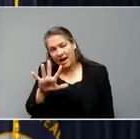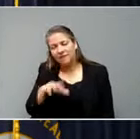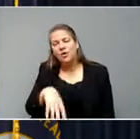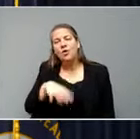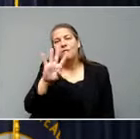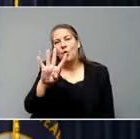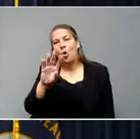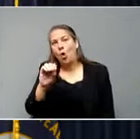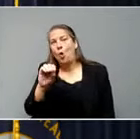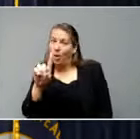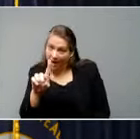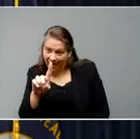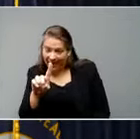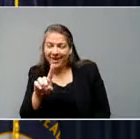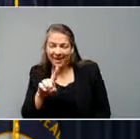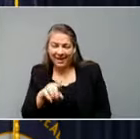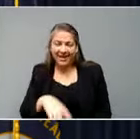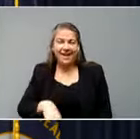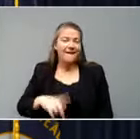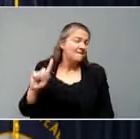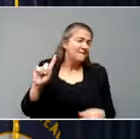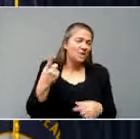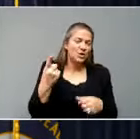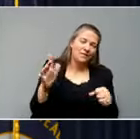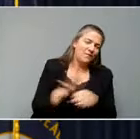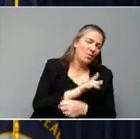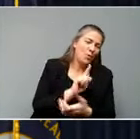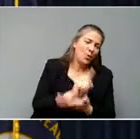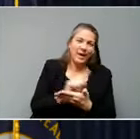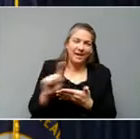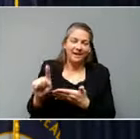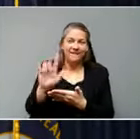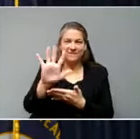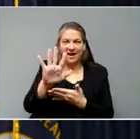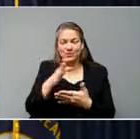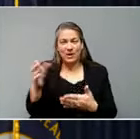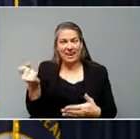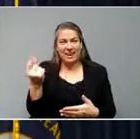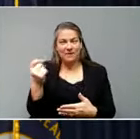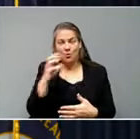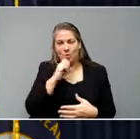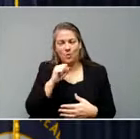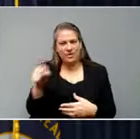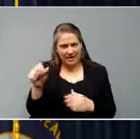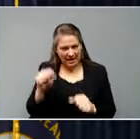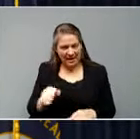425,401. And in the first full week of 5 through 11-year-olds being eligible,